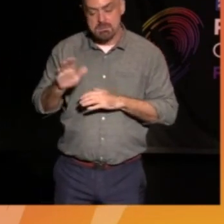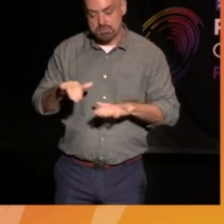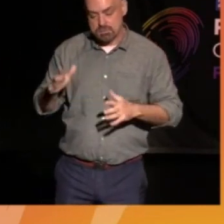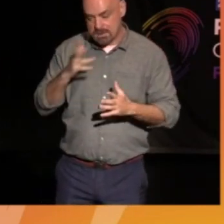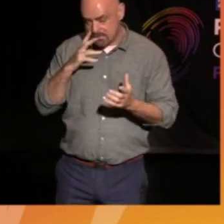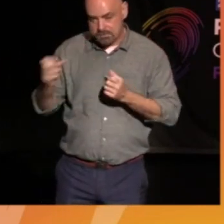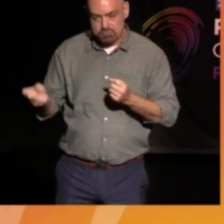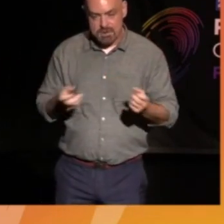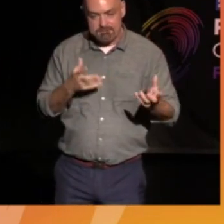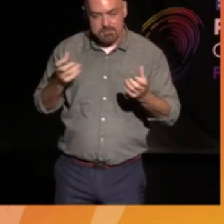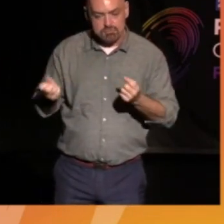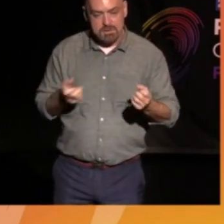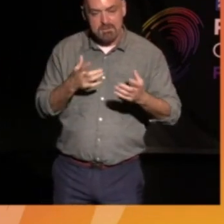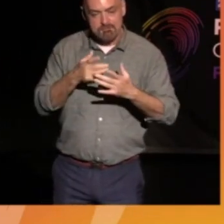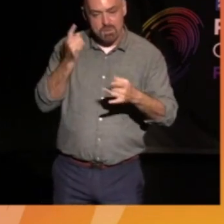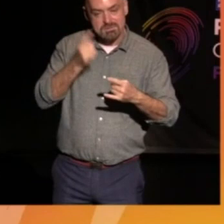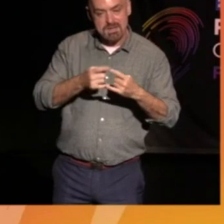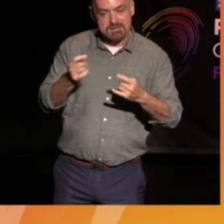for sex slavery too,